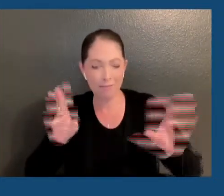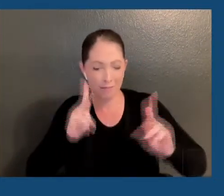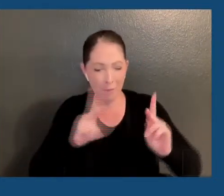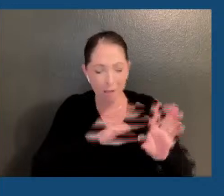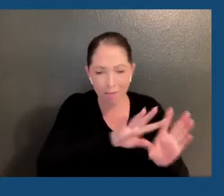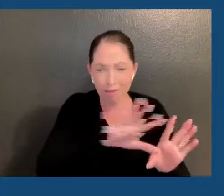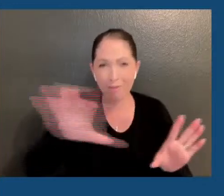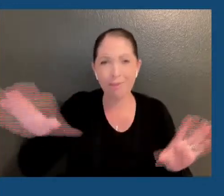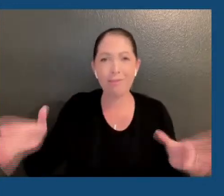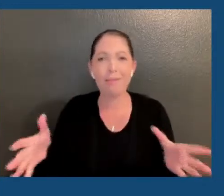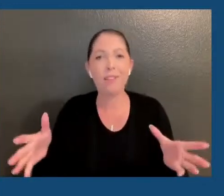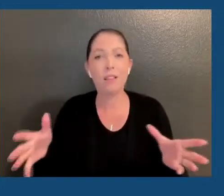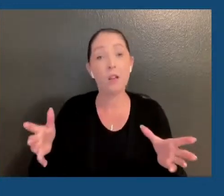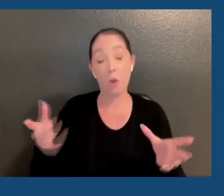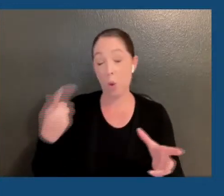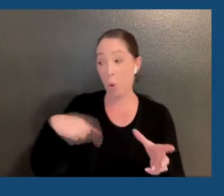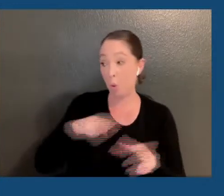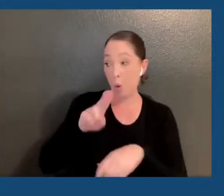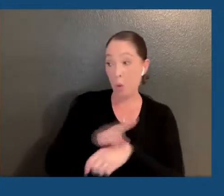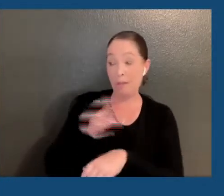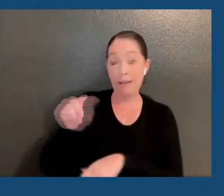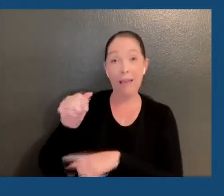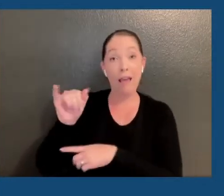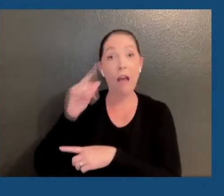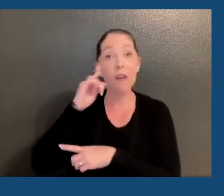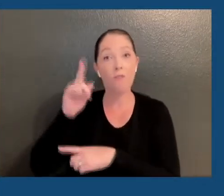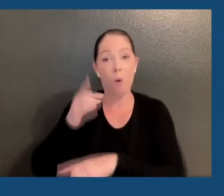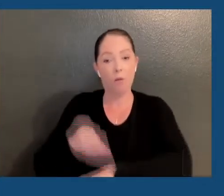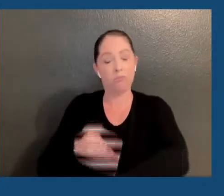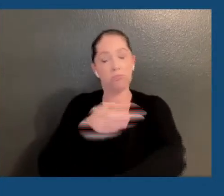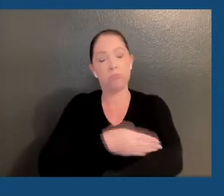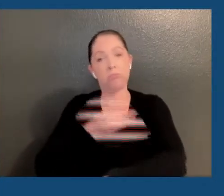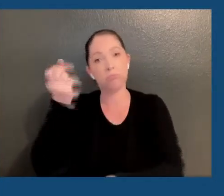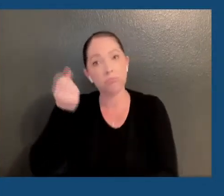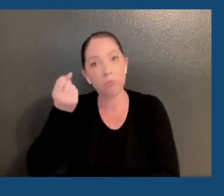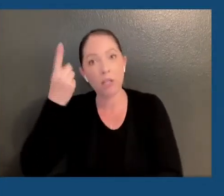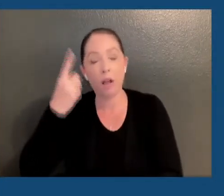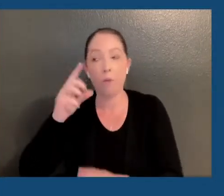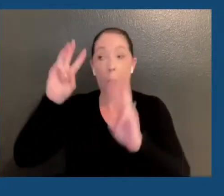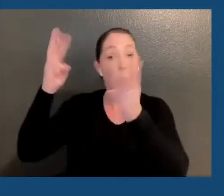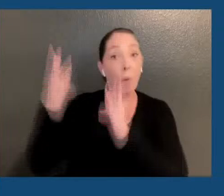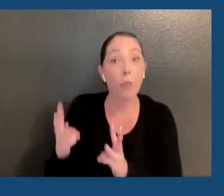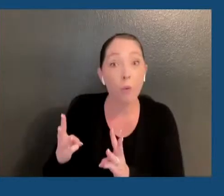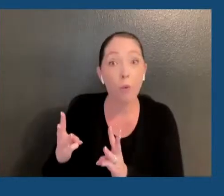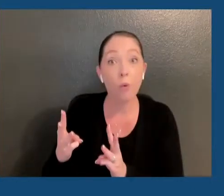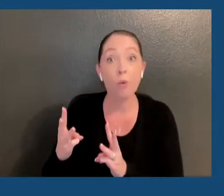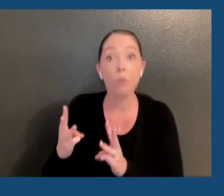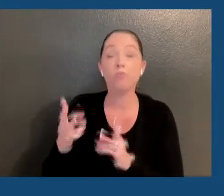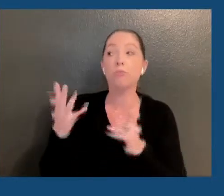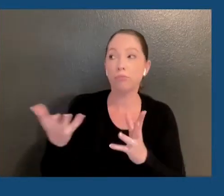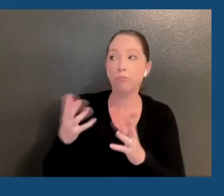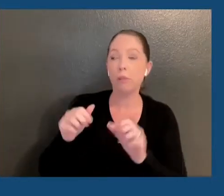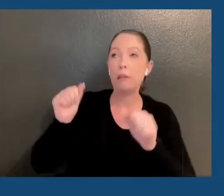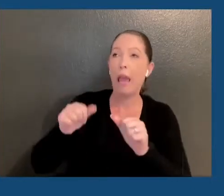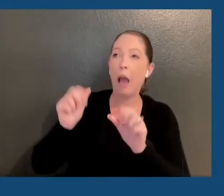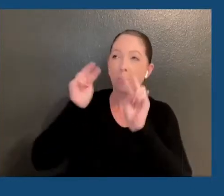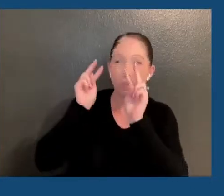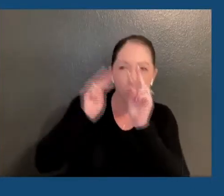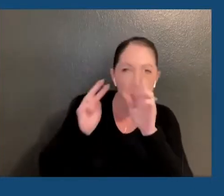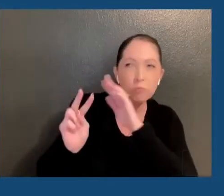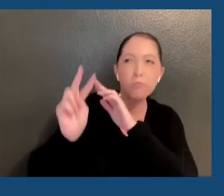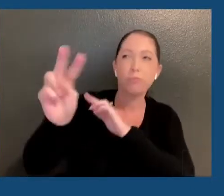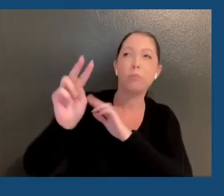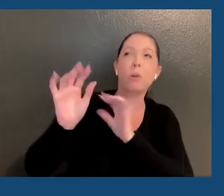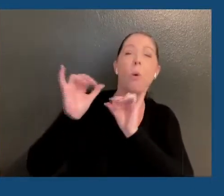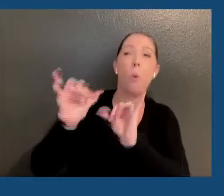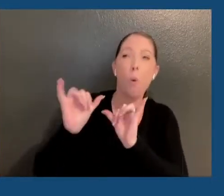using AI to improve our understanding of extreme weather, making more forecasts more accurate, and helping